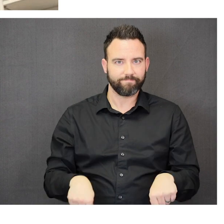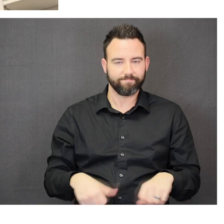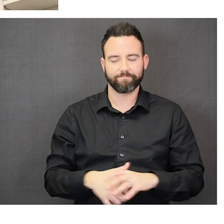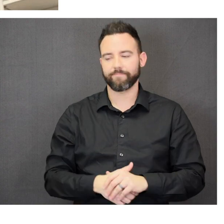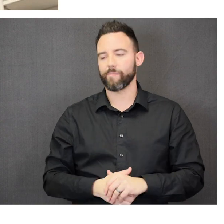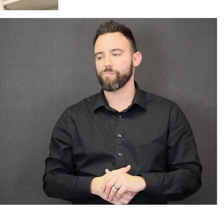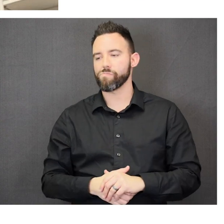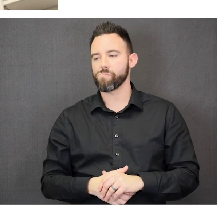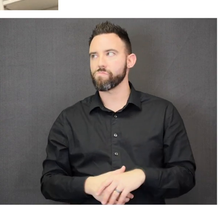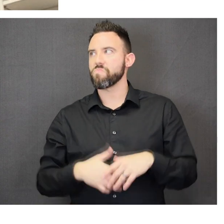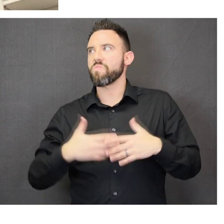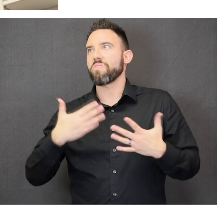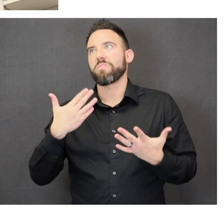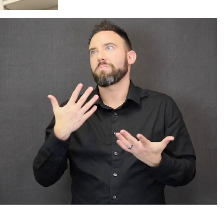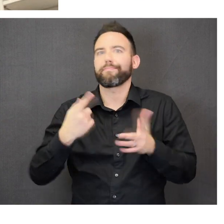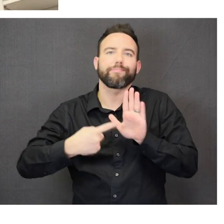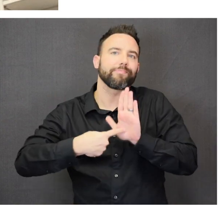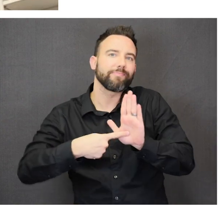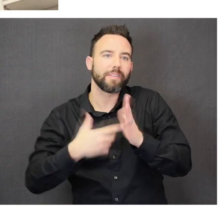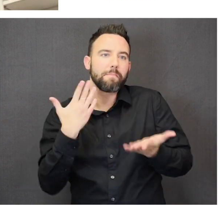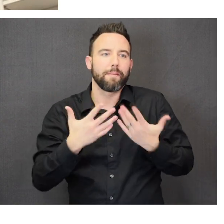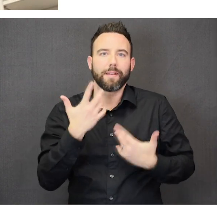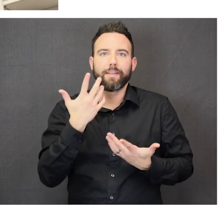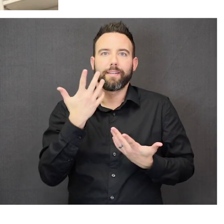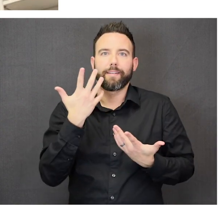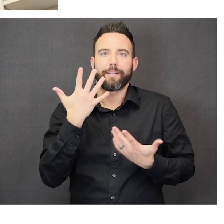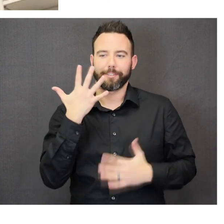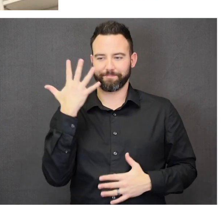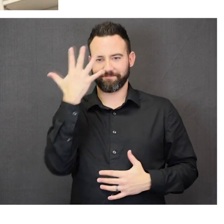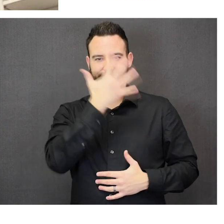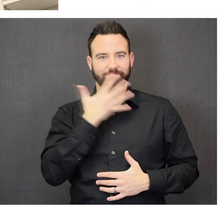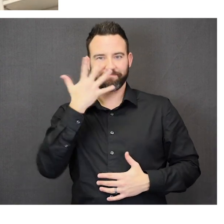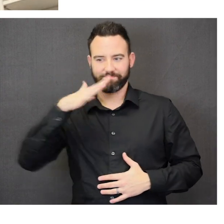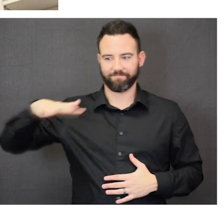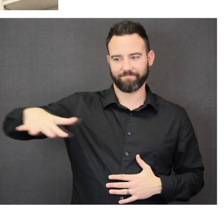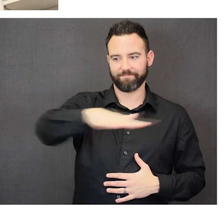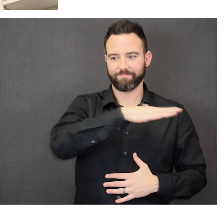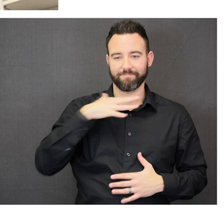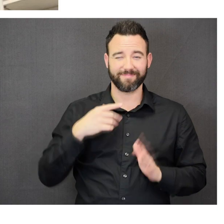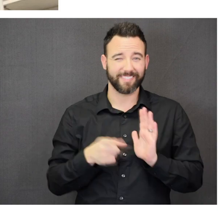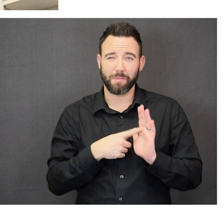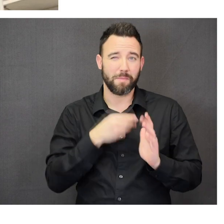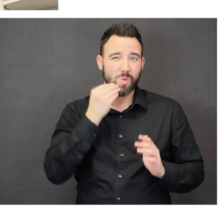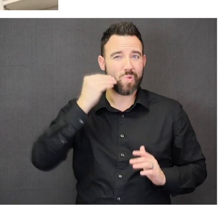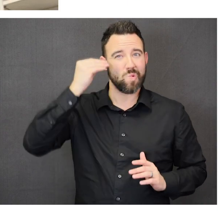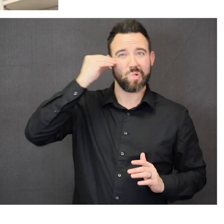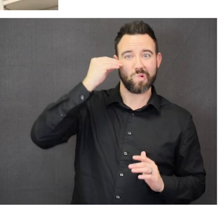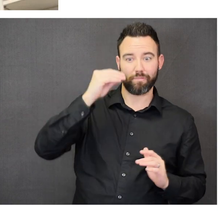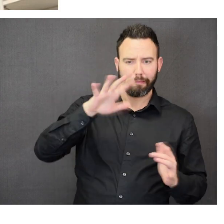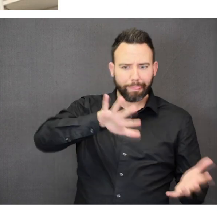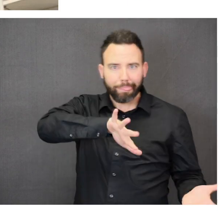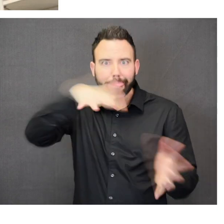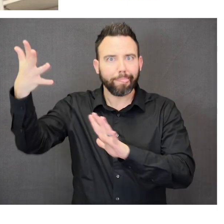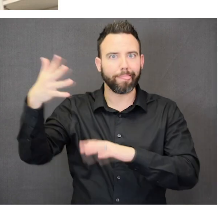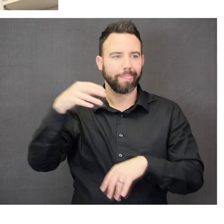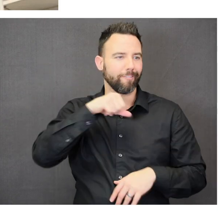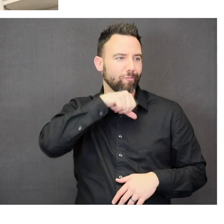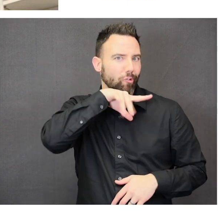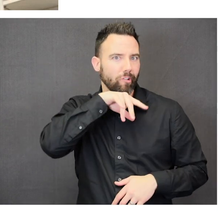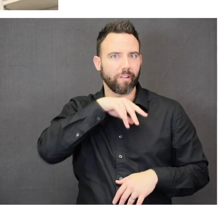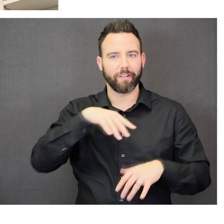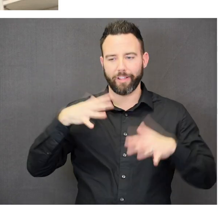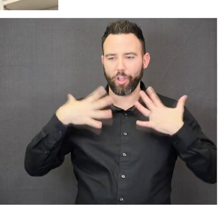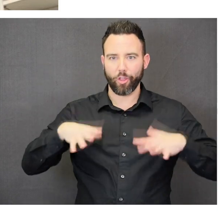in the home. It can even be like, what does your environment look like? Is it just a complete mess? We know that